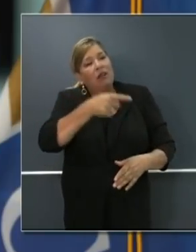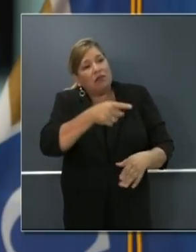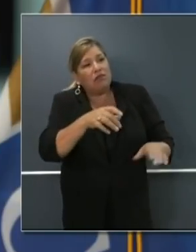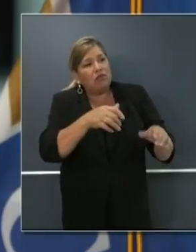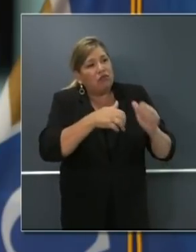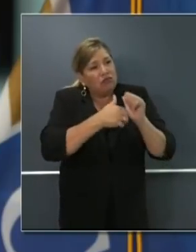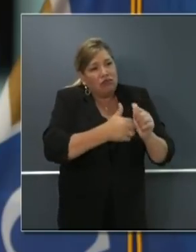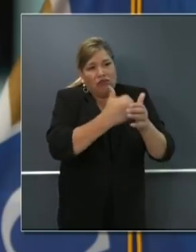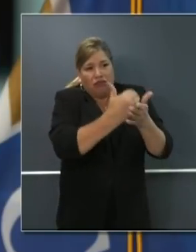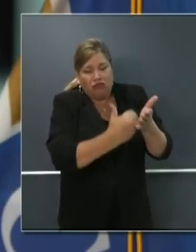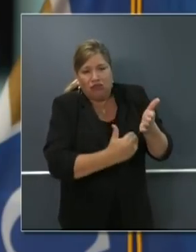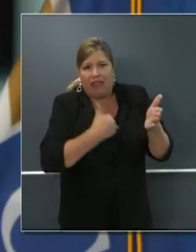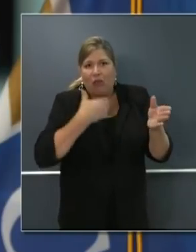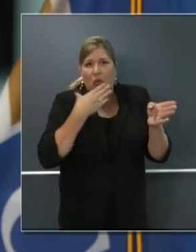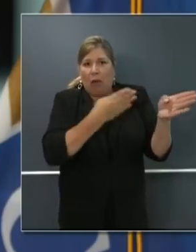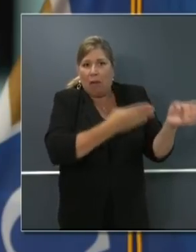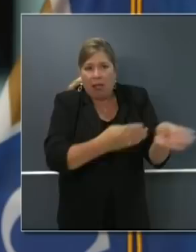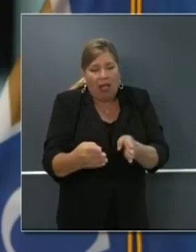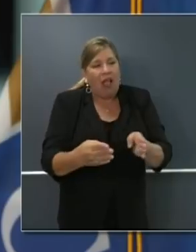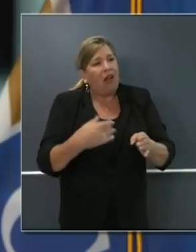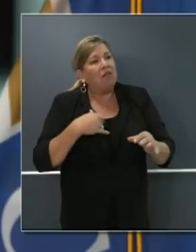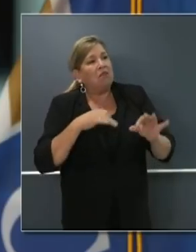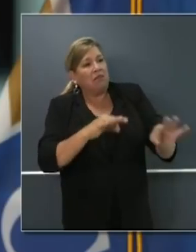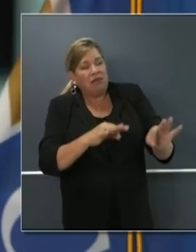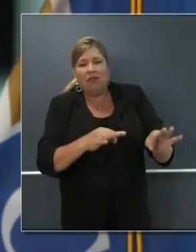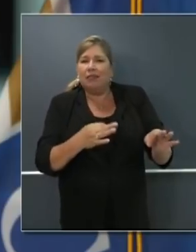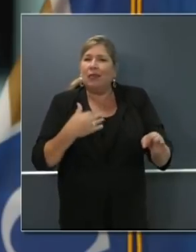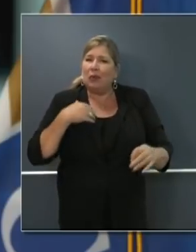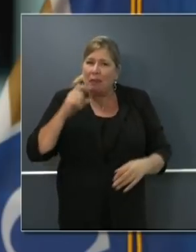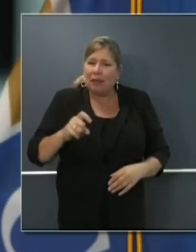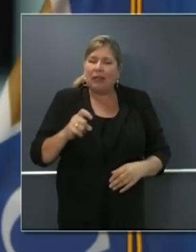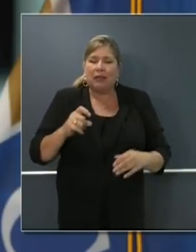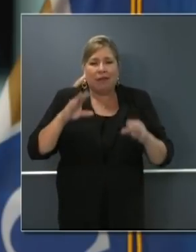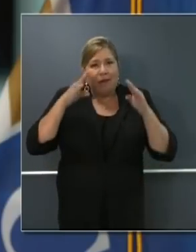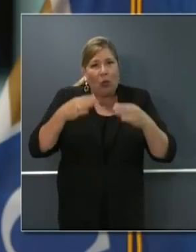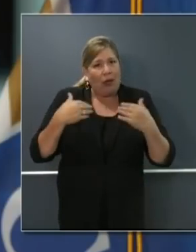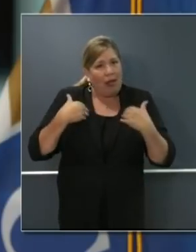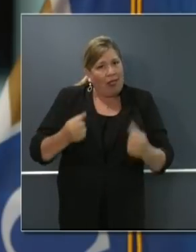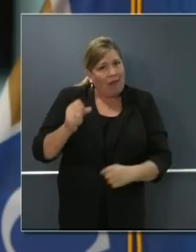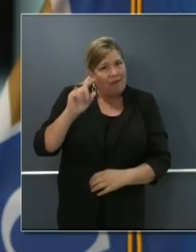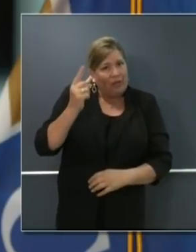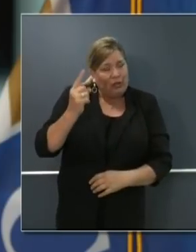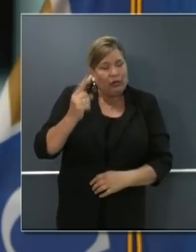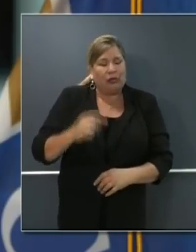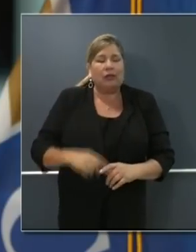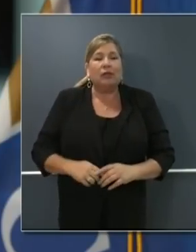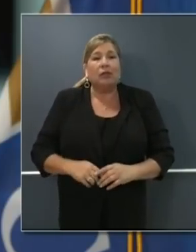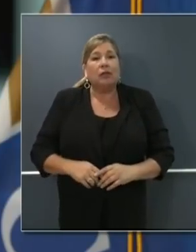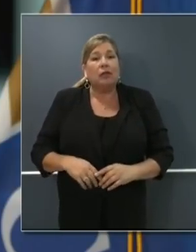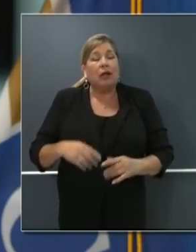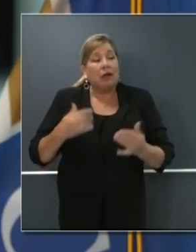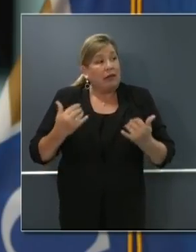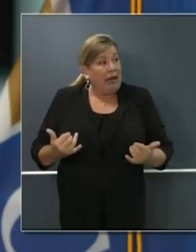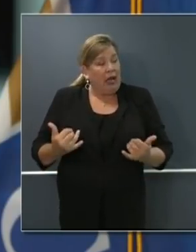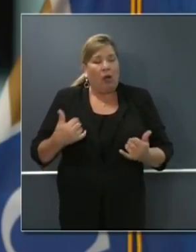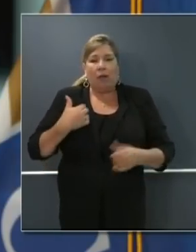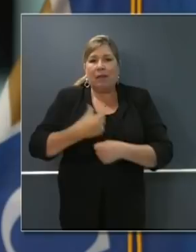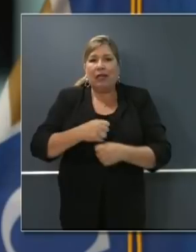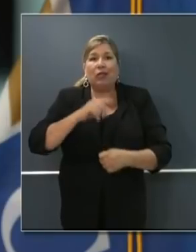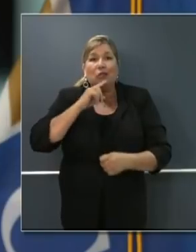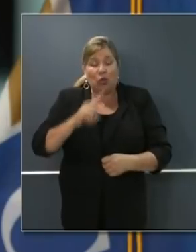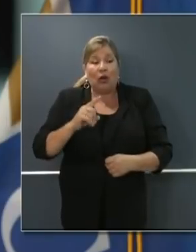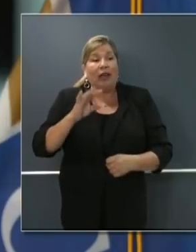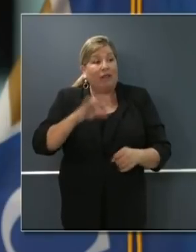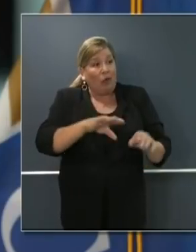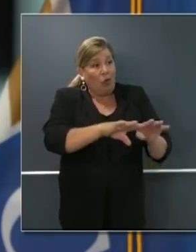we got to do it strategically, thoughtfully, health focused first, and in the interim, working to make sure that we can hit the ground running with